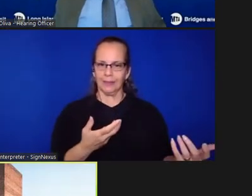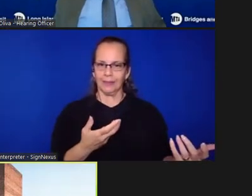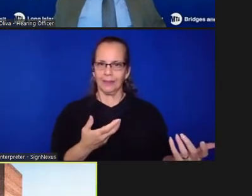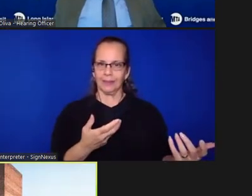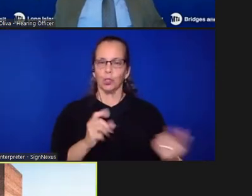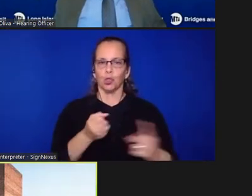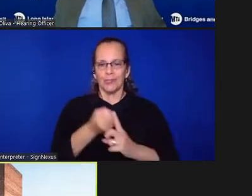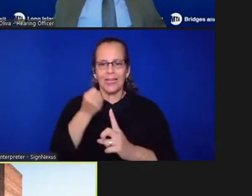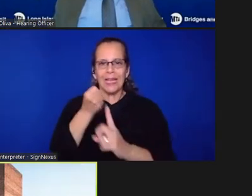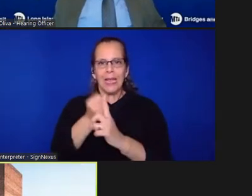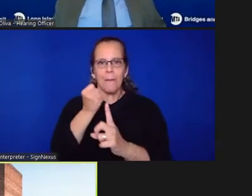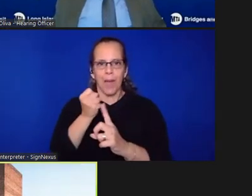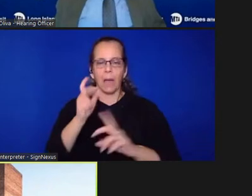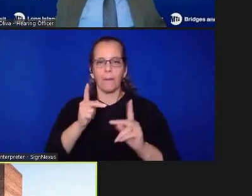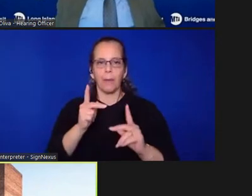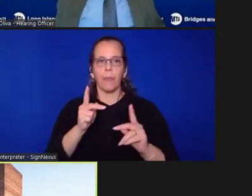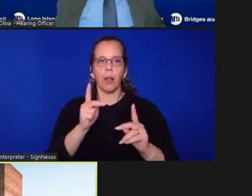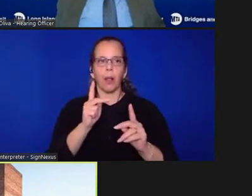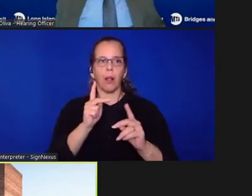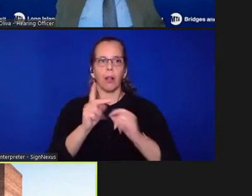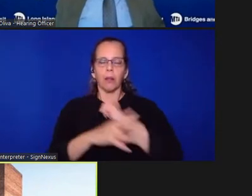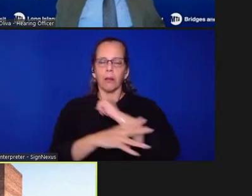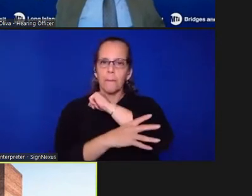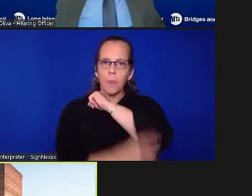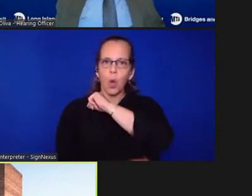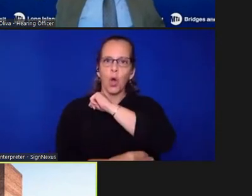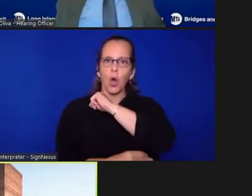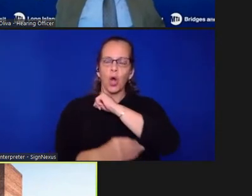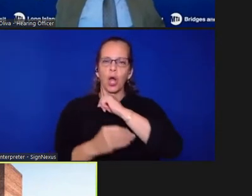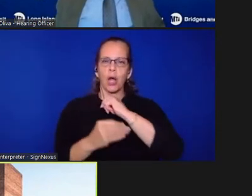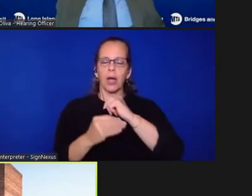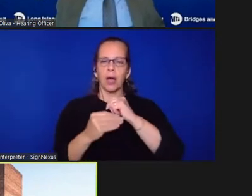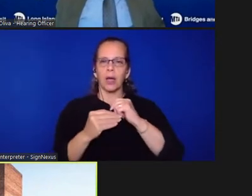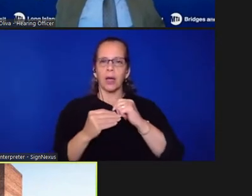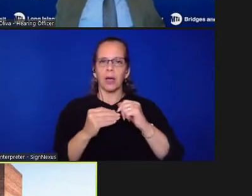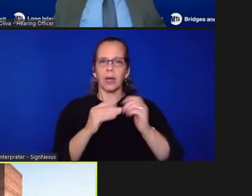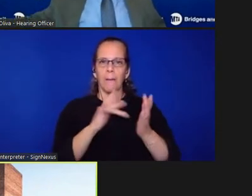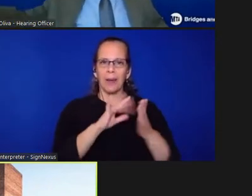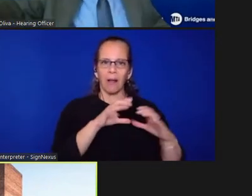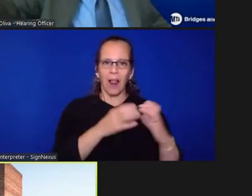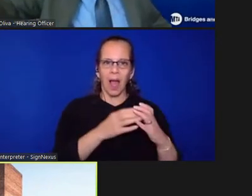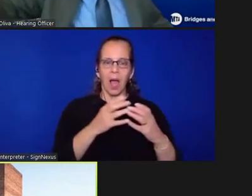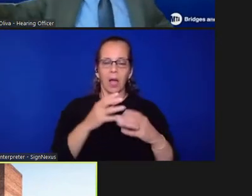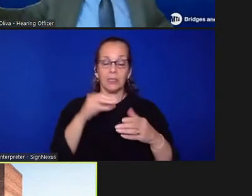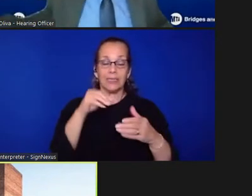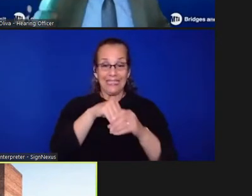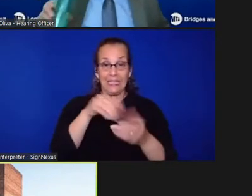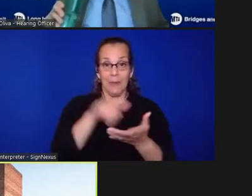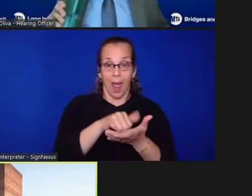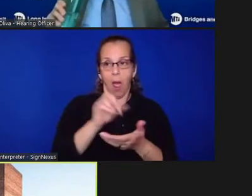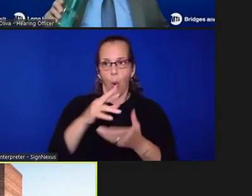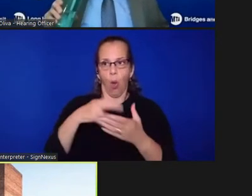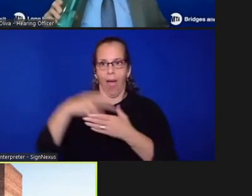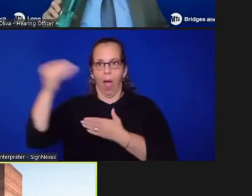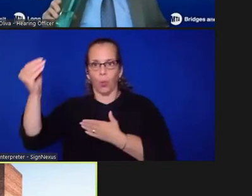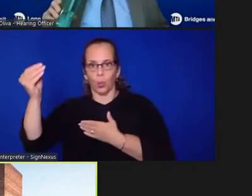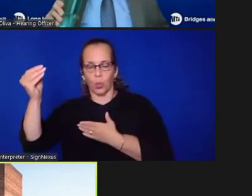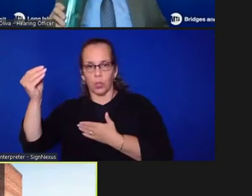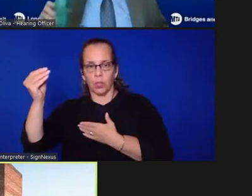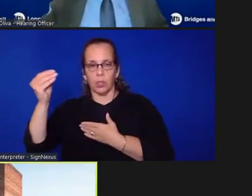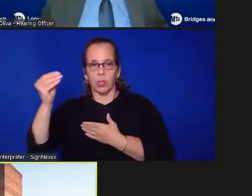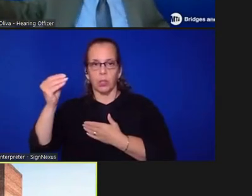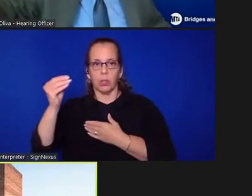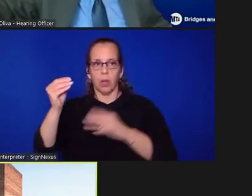that are on a lower income or lower middle class uh whether in the city or outside from you know people on the west of